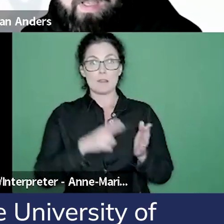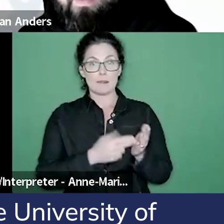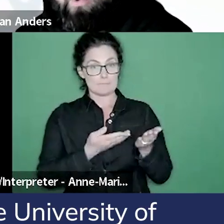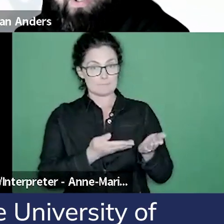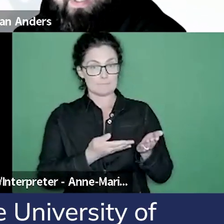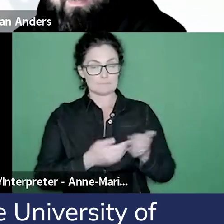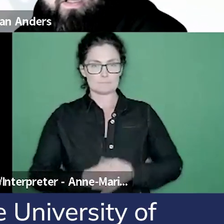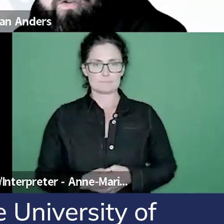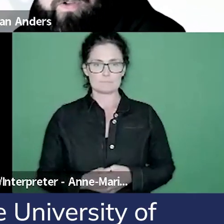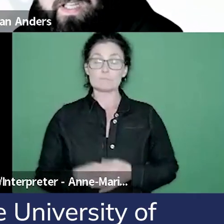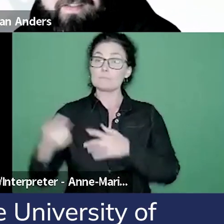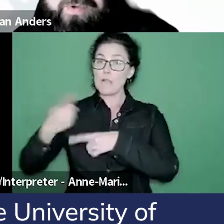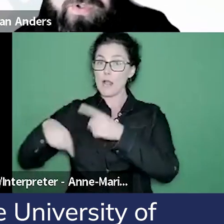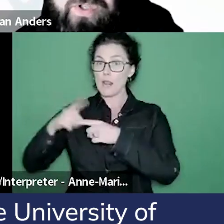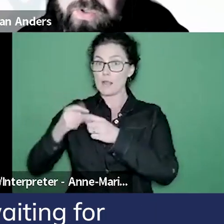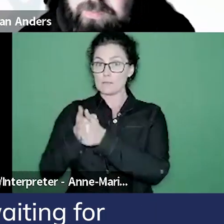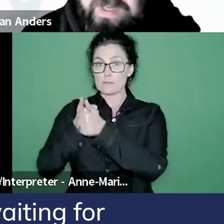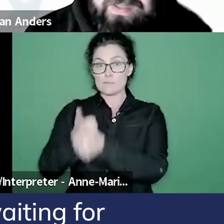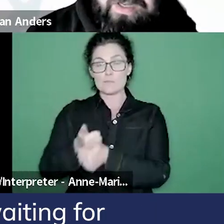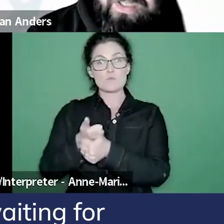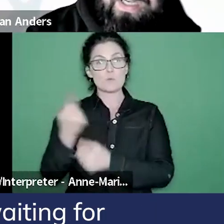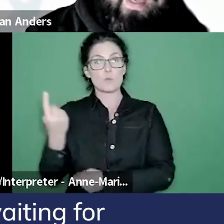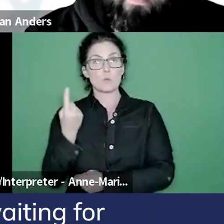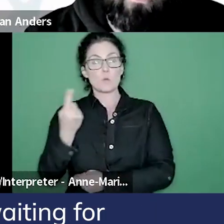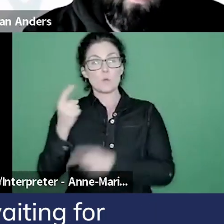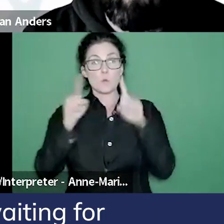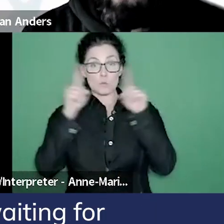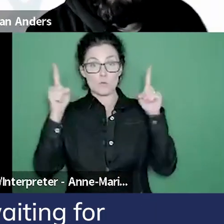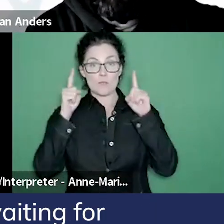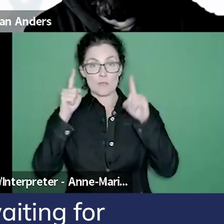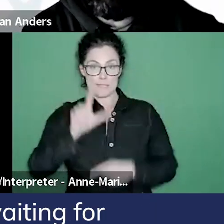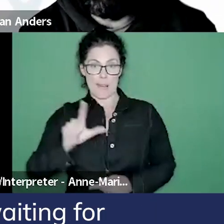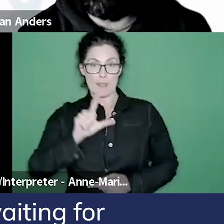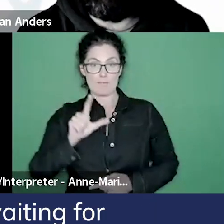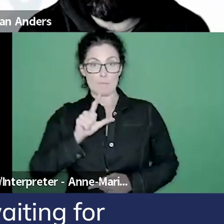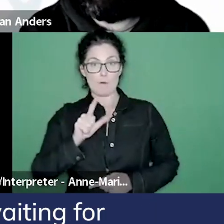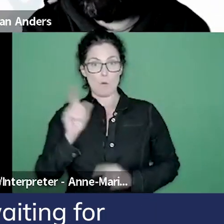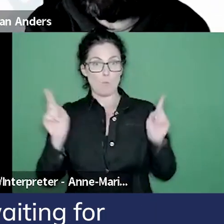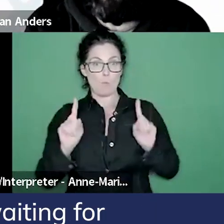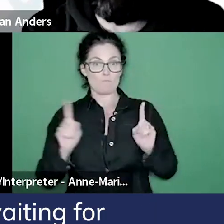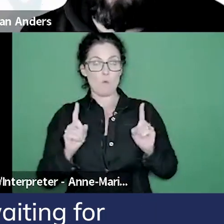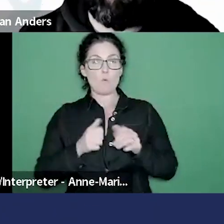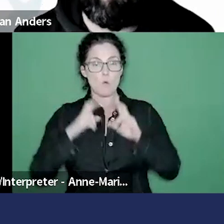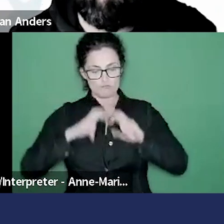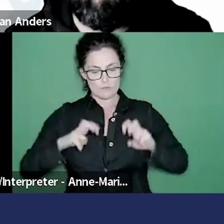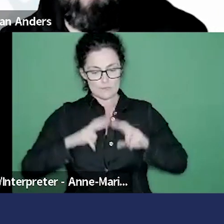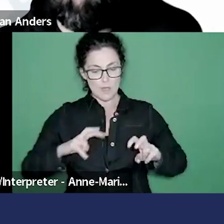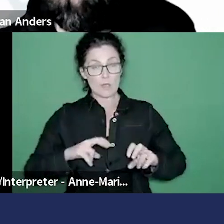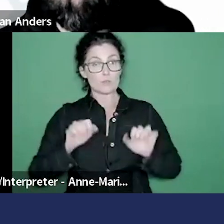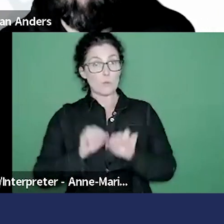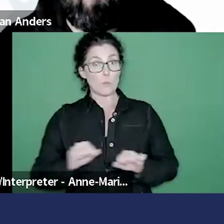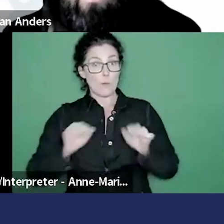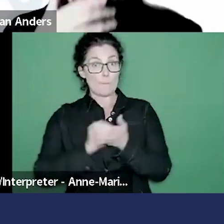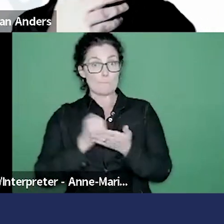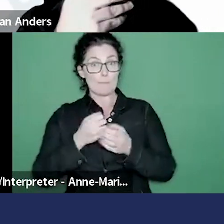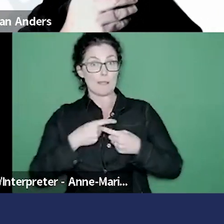Last year we supported the University of Liverpool to do some research, and they're just waiting for publication in BCM, but I have a bit of